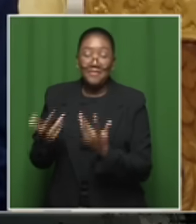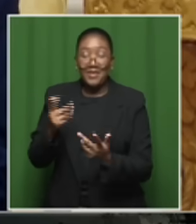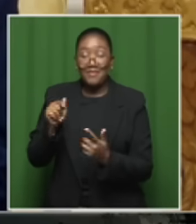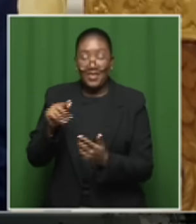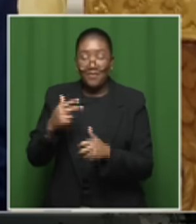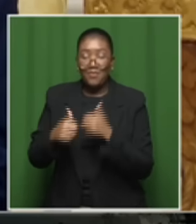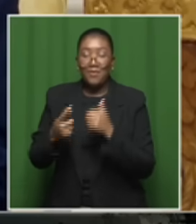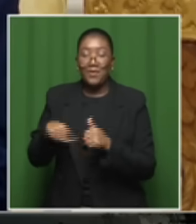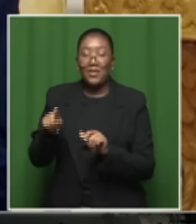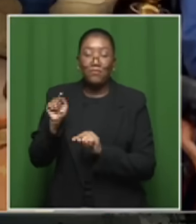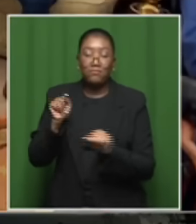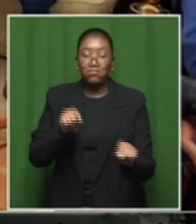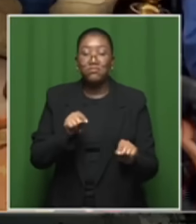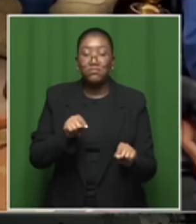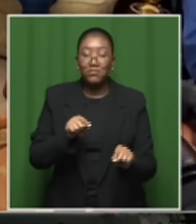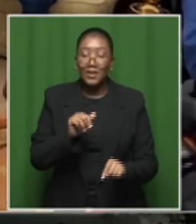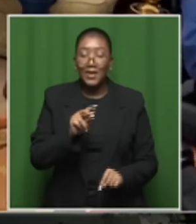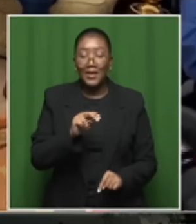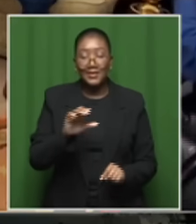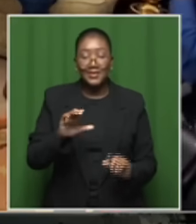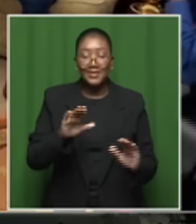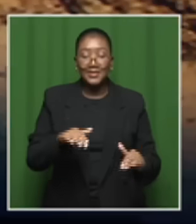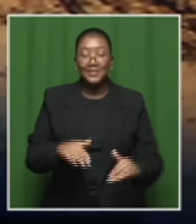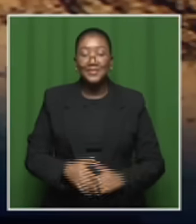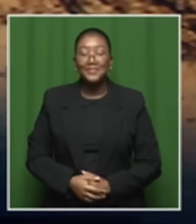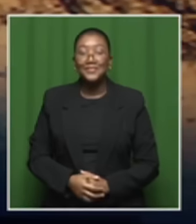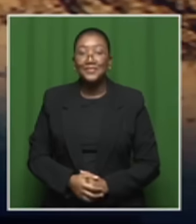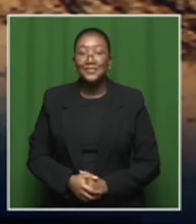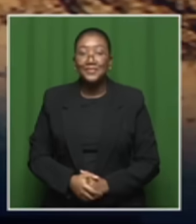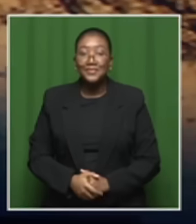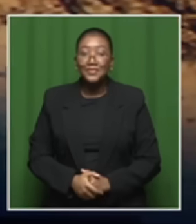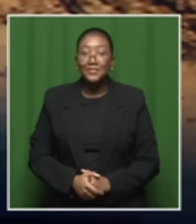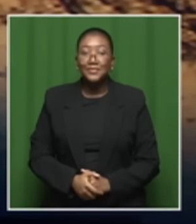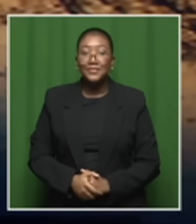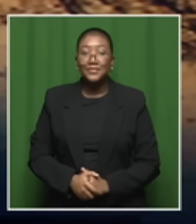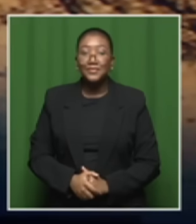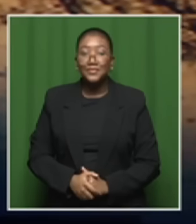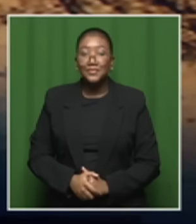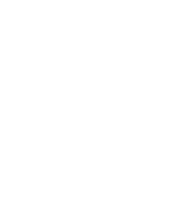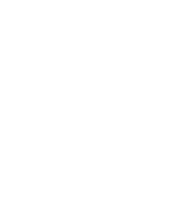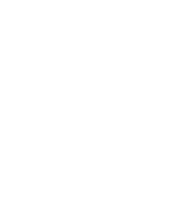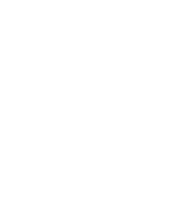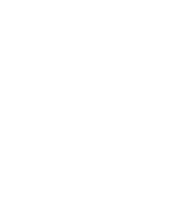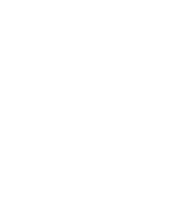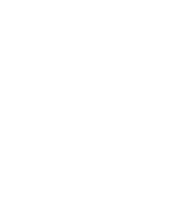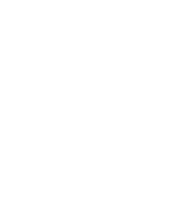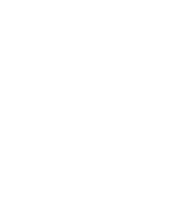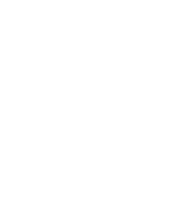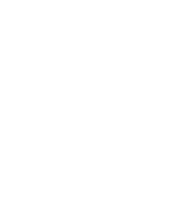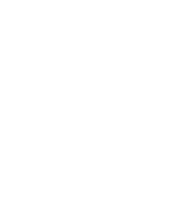after this. SABC News International Editor Sophie Mokoena talking to us about that story.